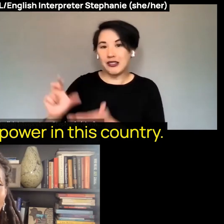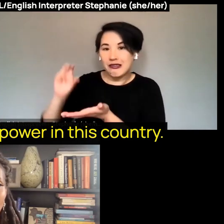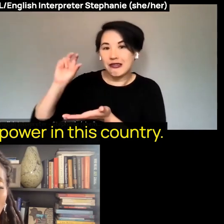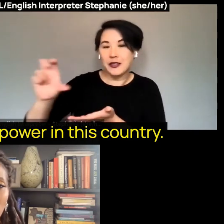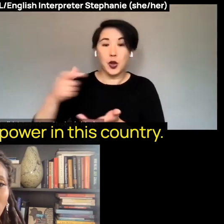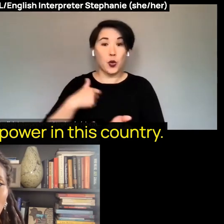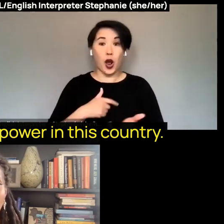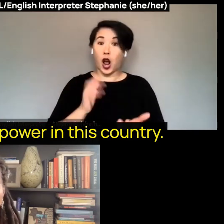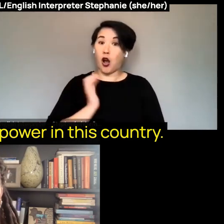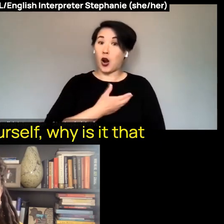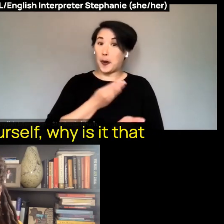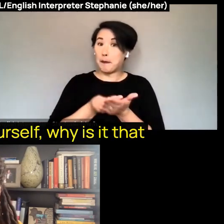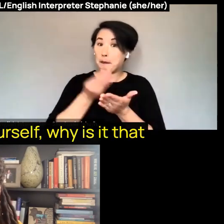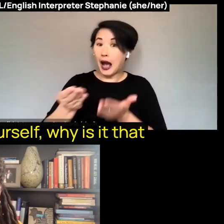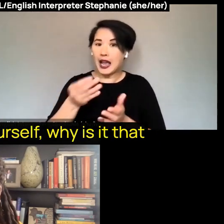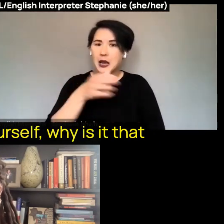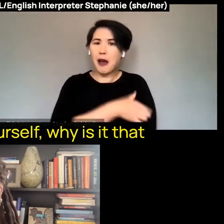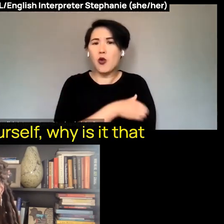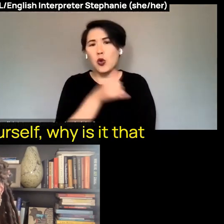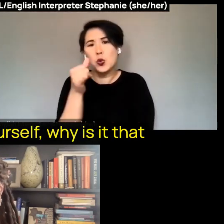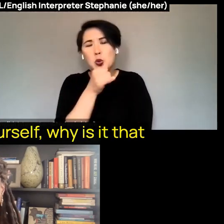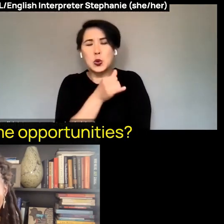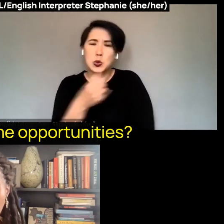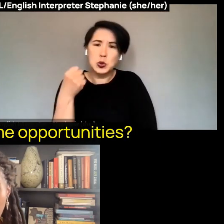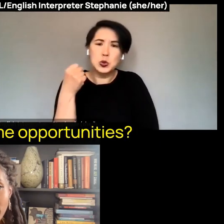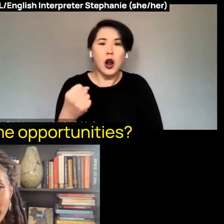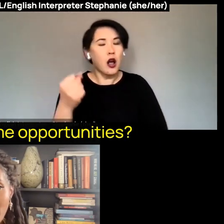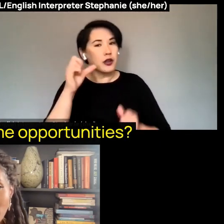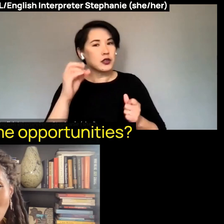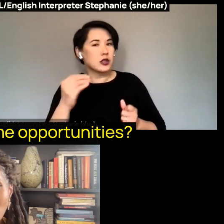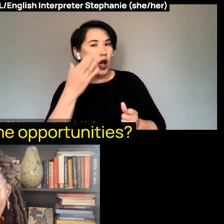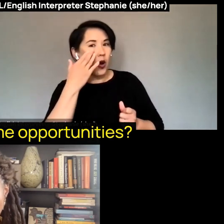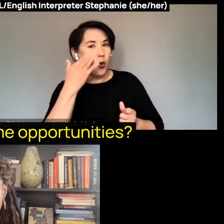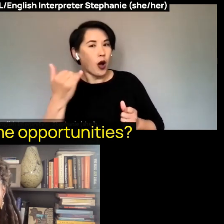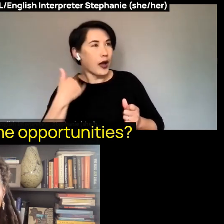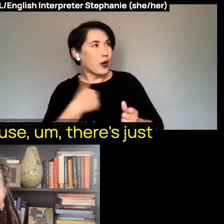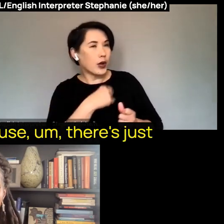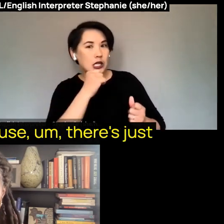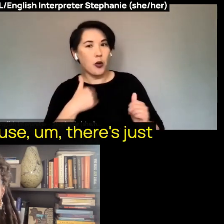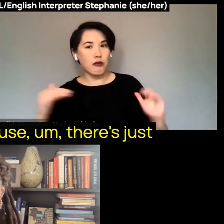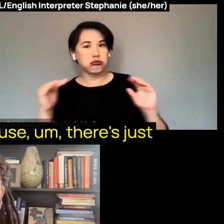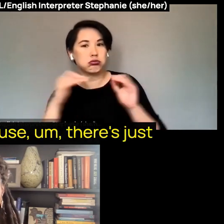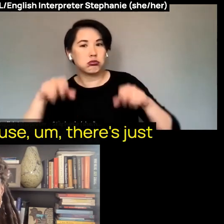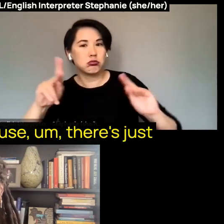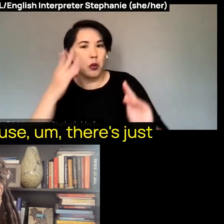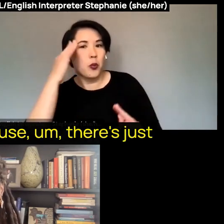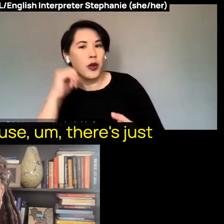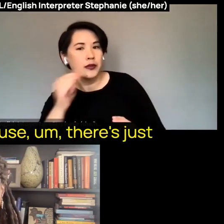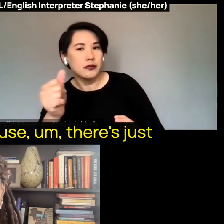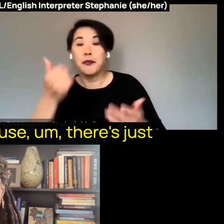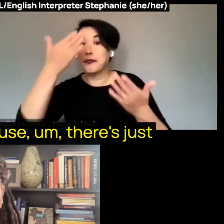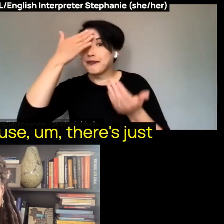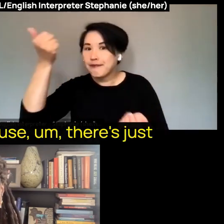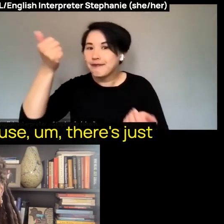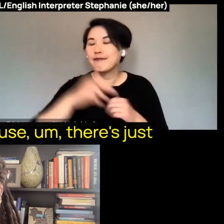buying power in this country. You have to ask yourself, why is it that we don't have the same opportunities? And it's largely